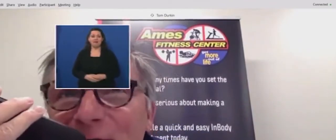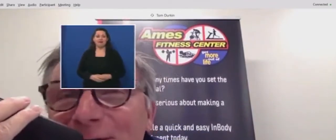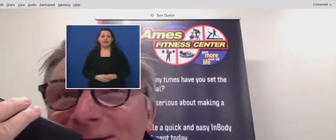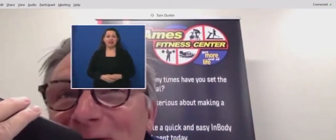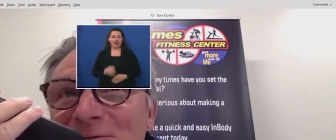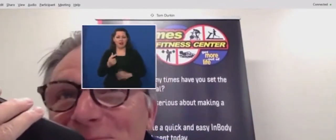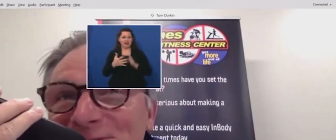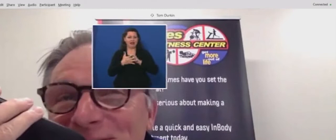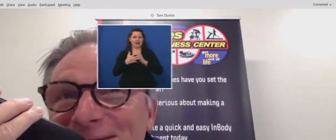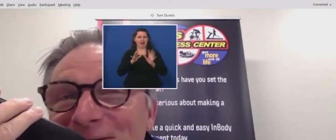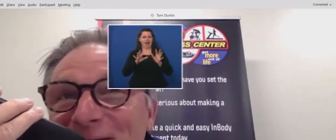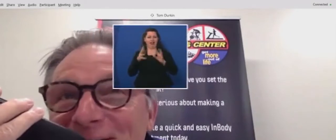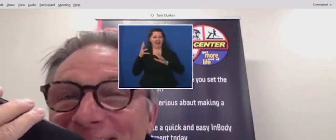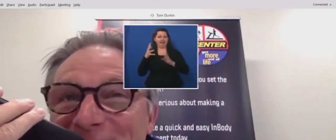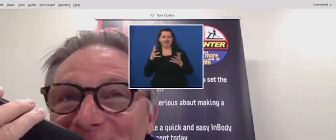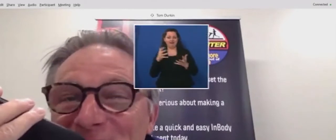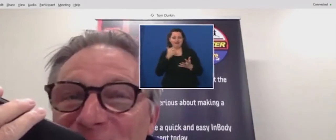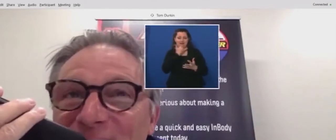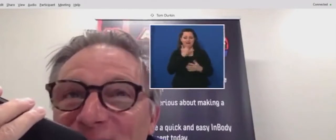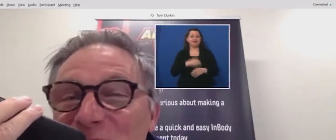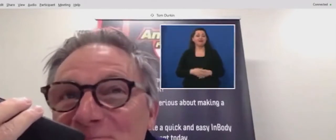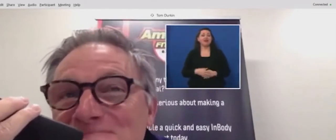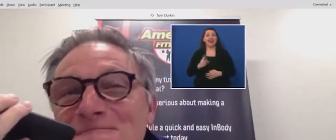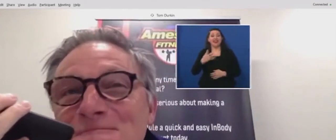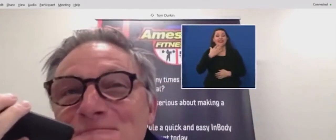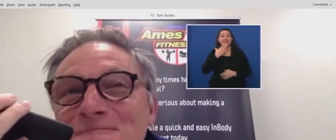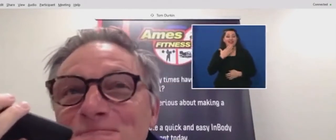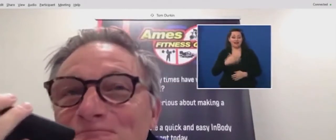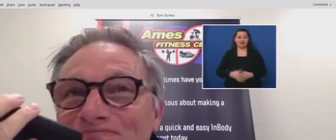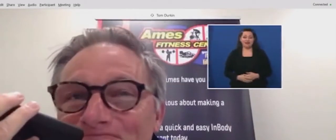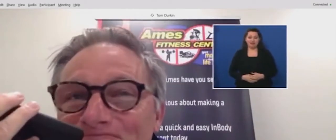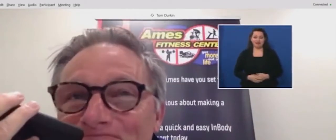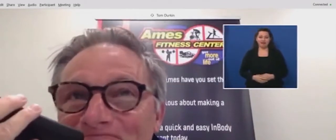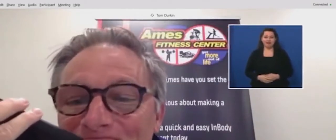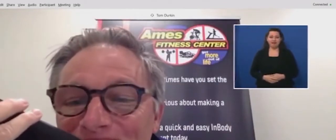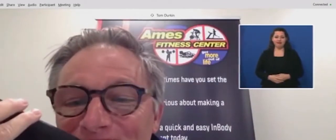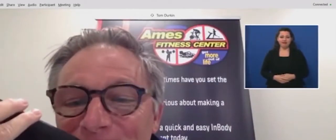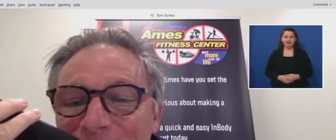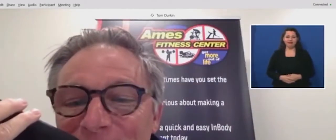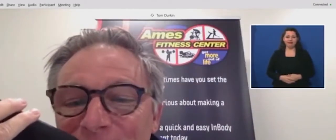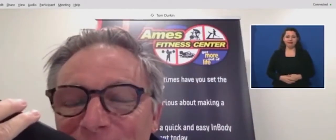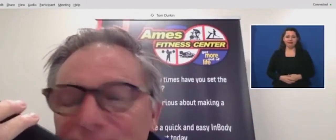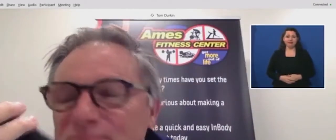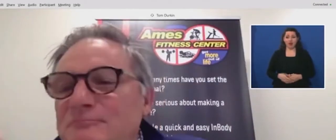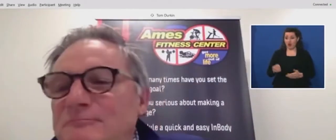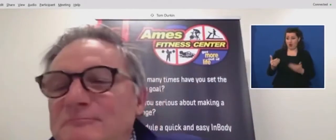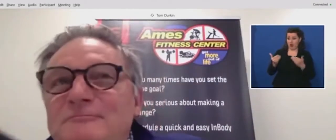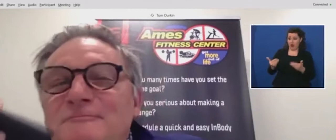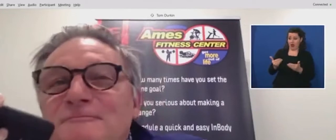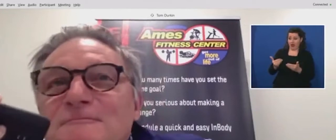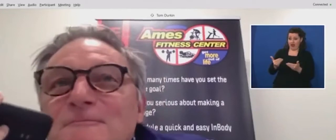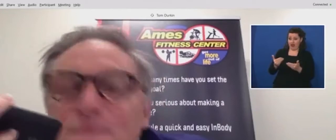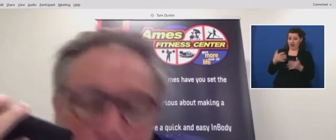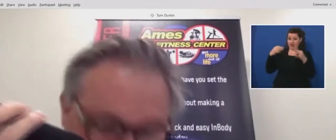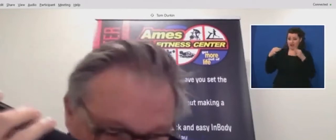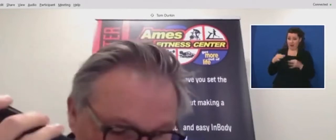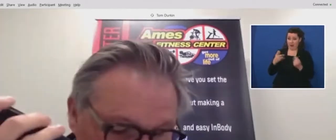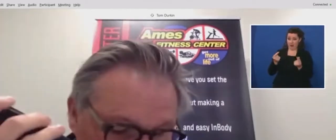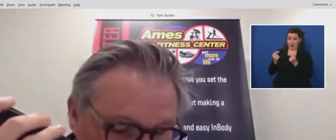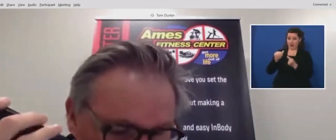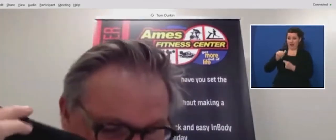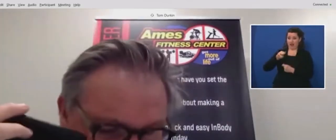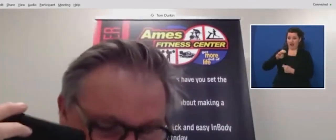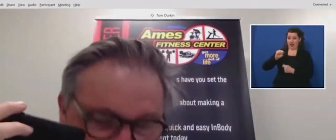little technical mistake there thanks for having me do you want to go ahead and share what you're doing at